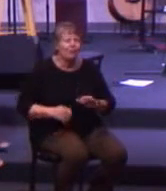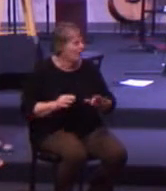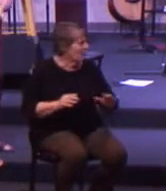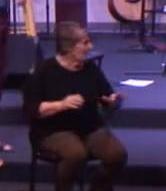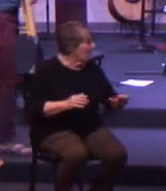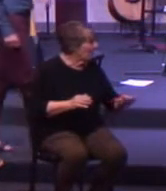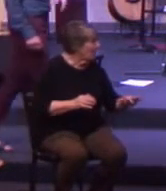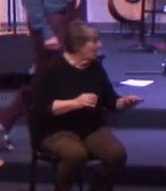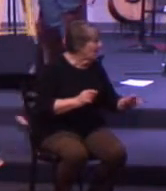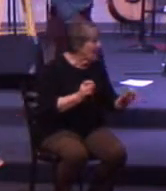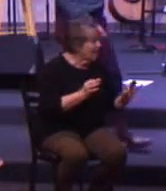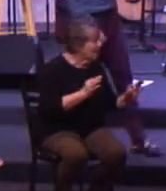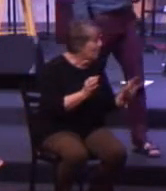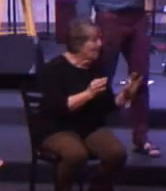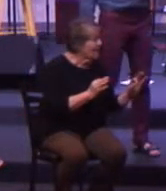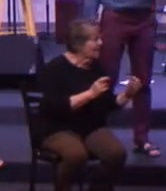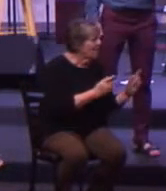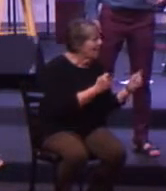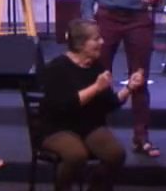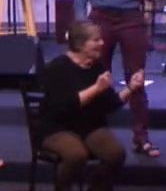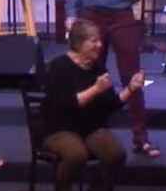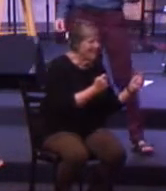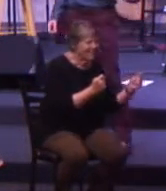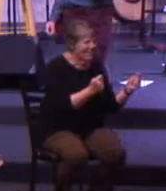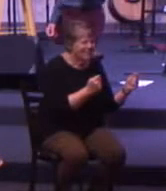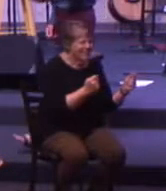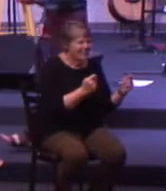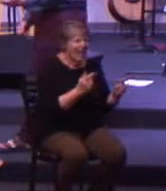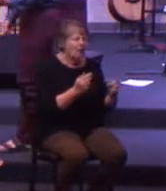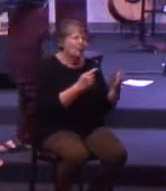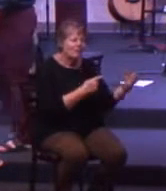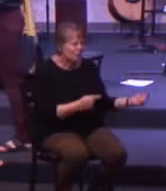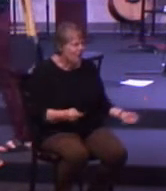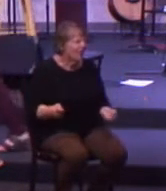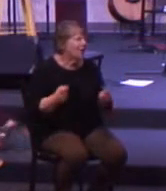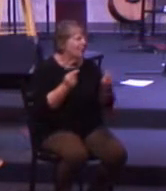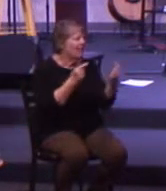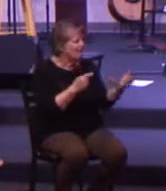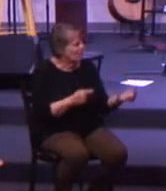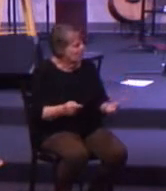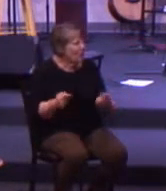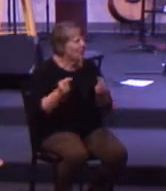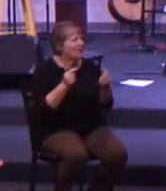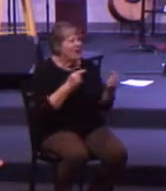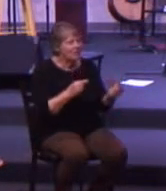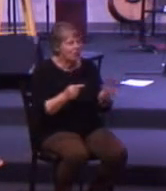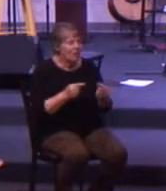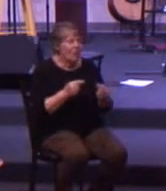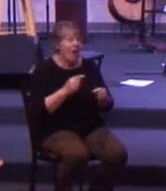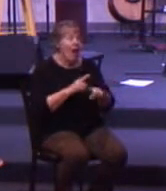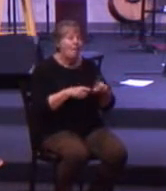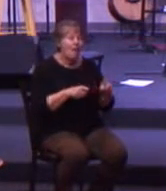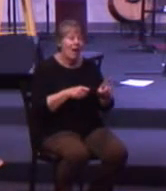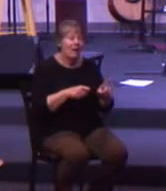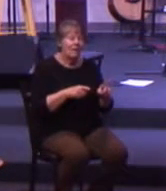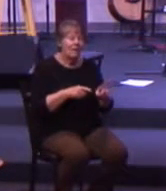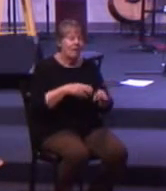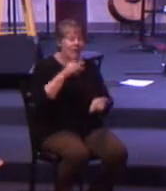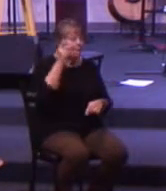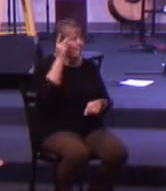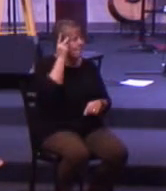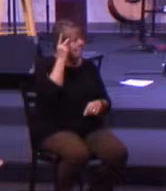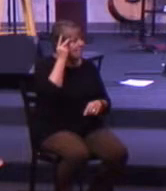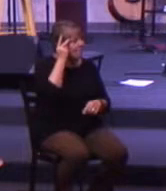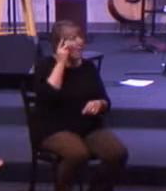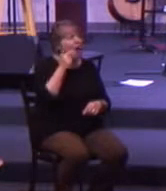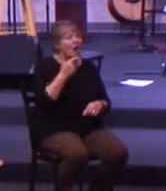What are you? And we keep struggling. The word stand firm, it's like just like